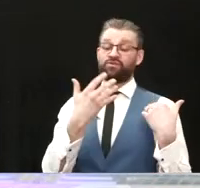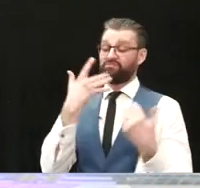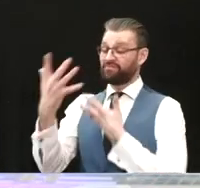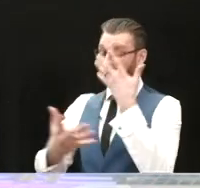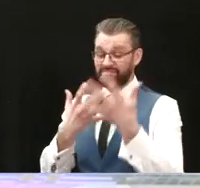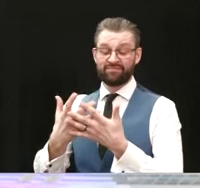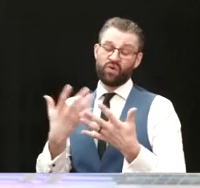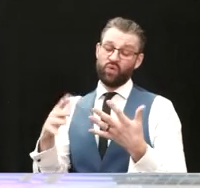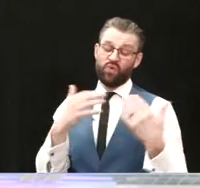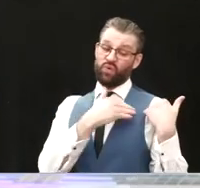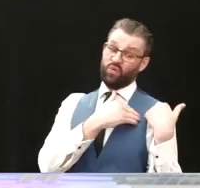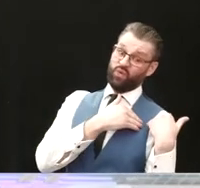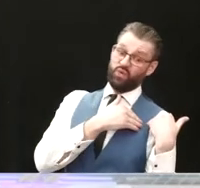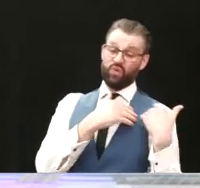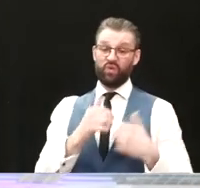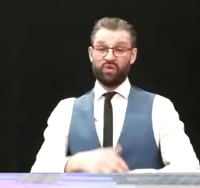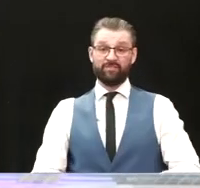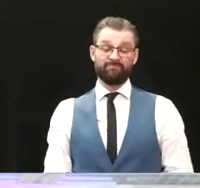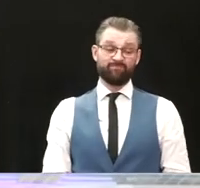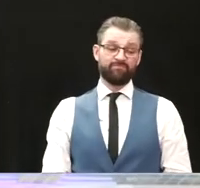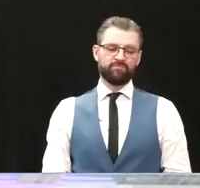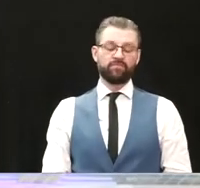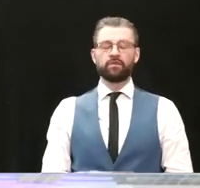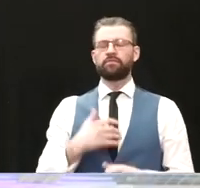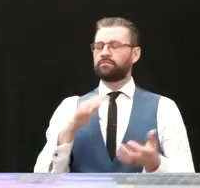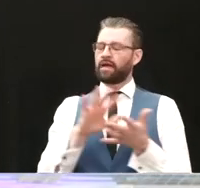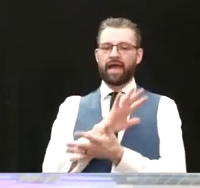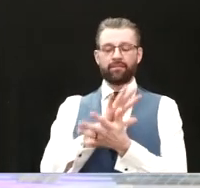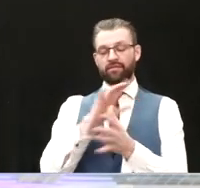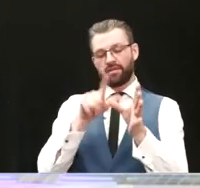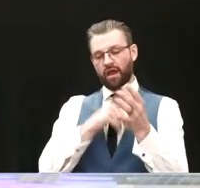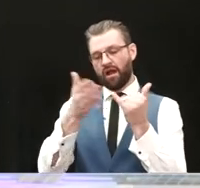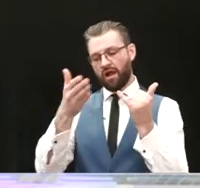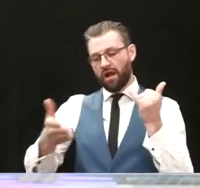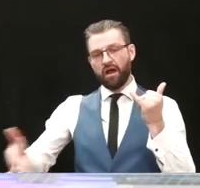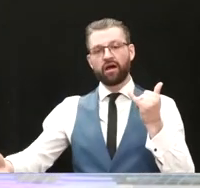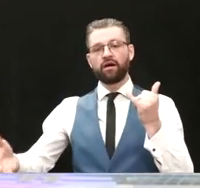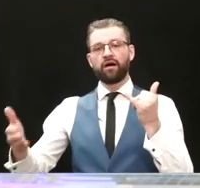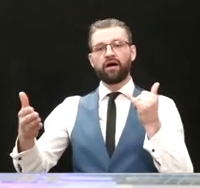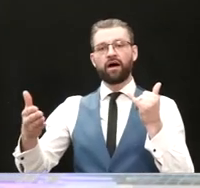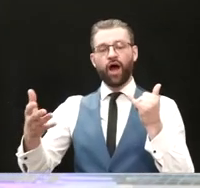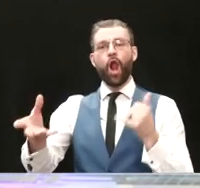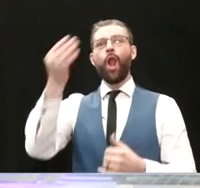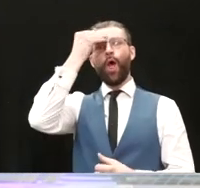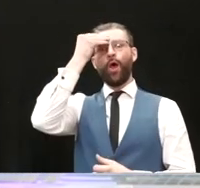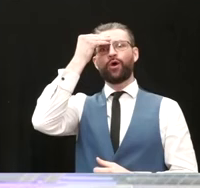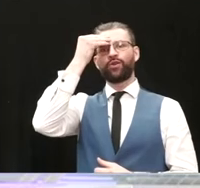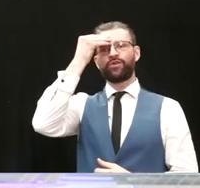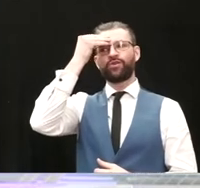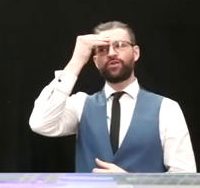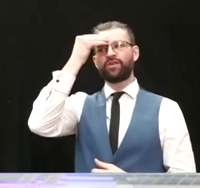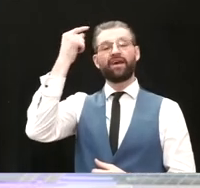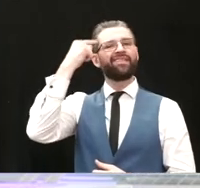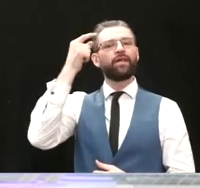heavily. And I'm so pleased that younger generations are learning this message. I sometimes think the